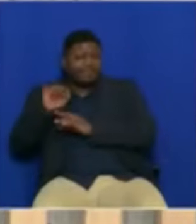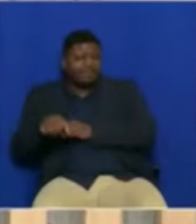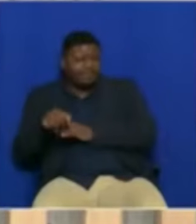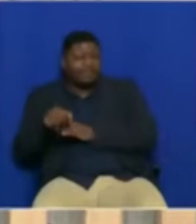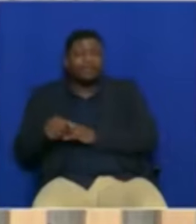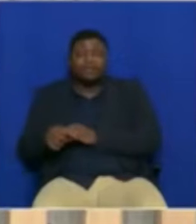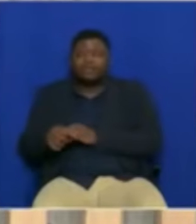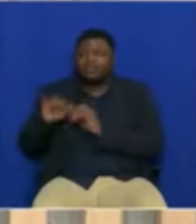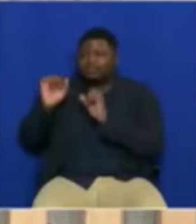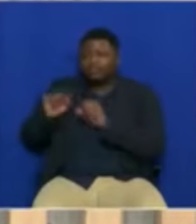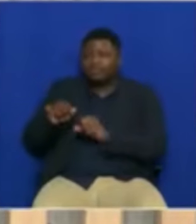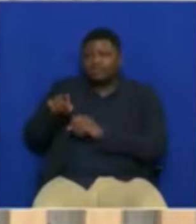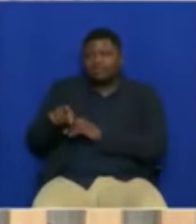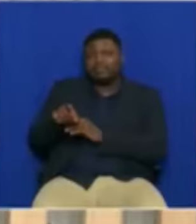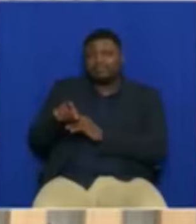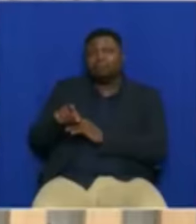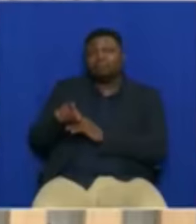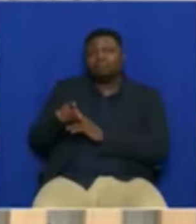Annexure B,